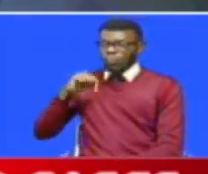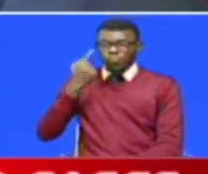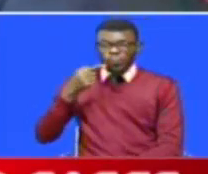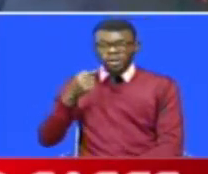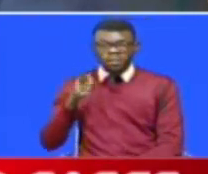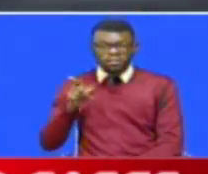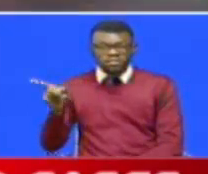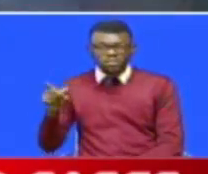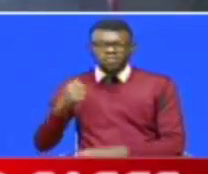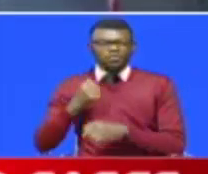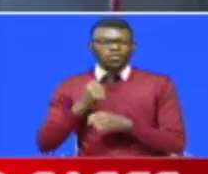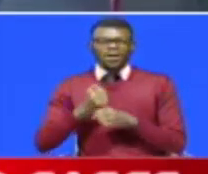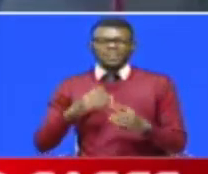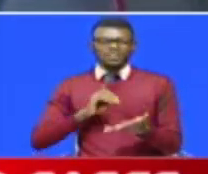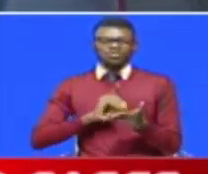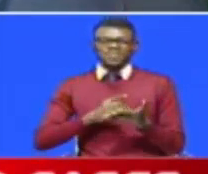is a pediatrician.